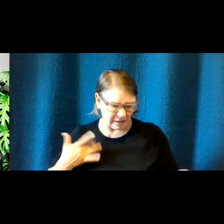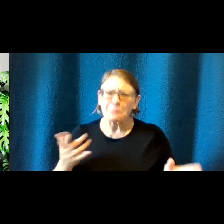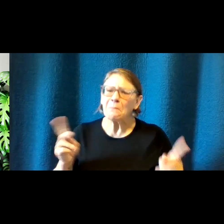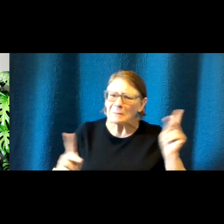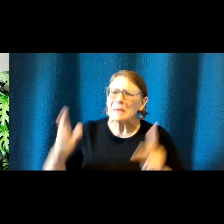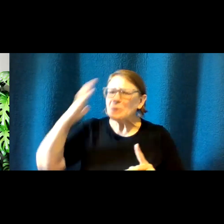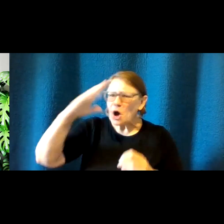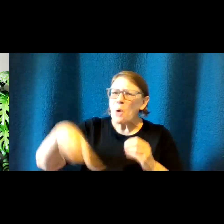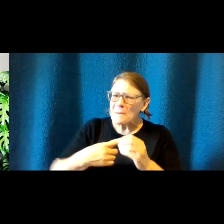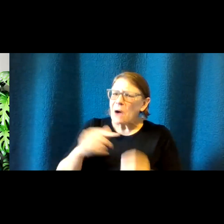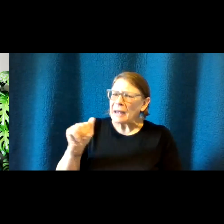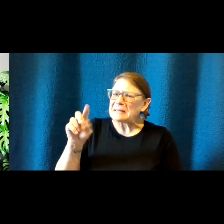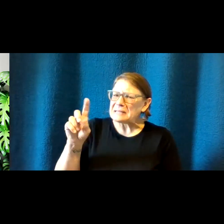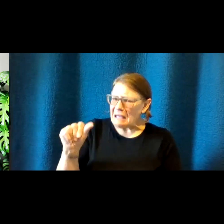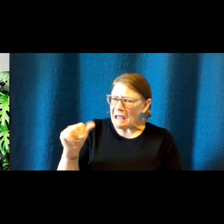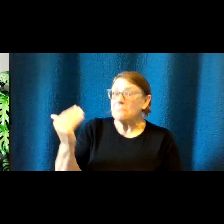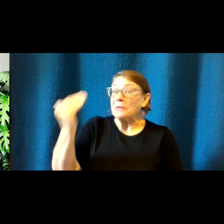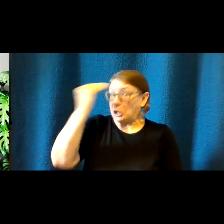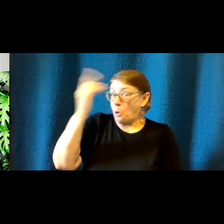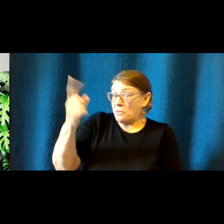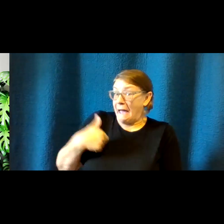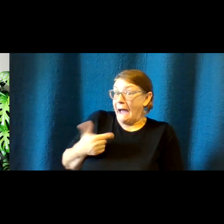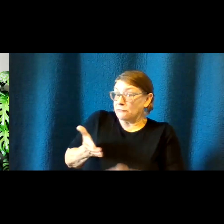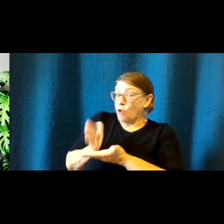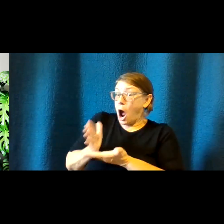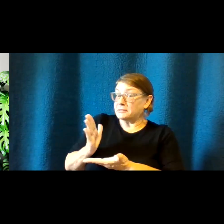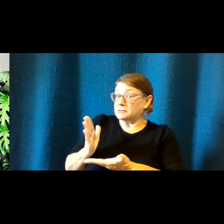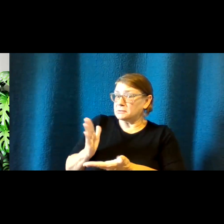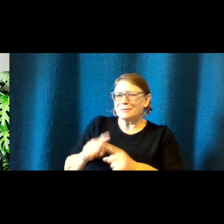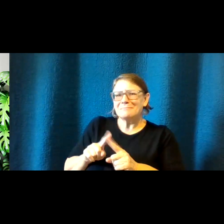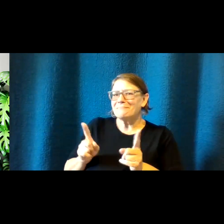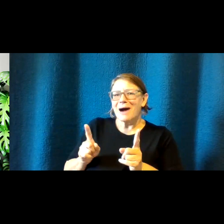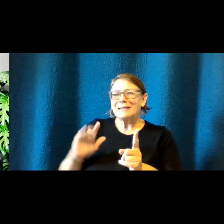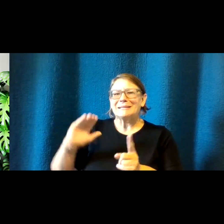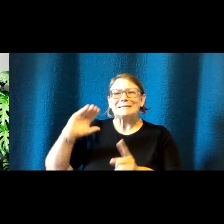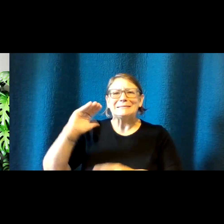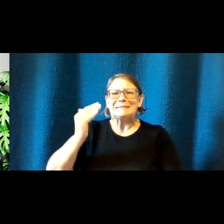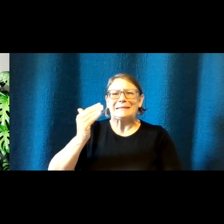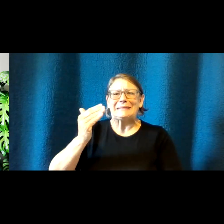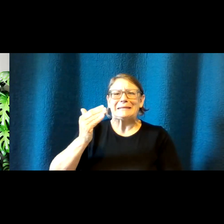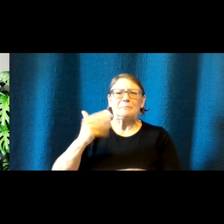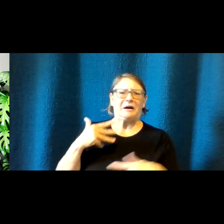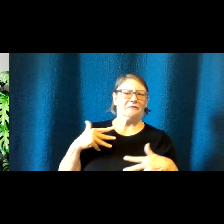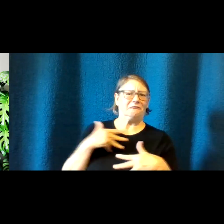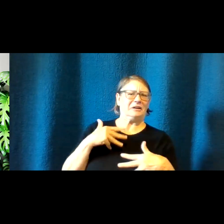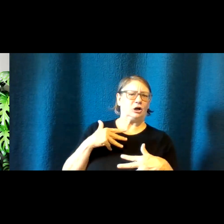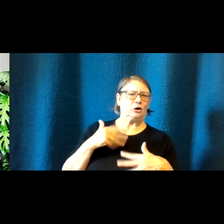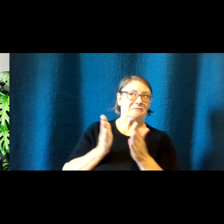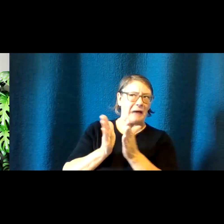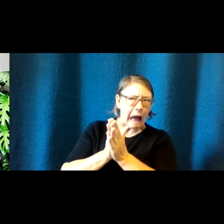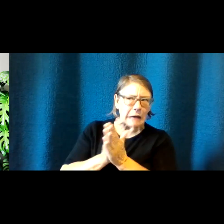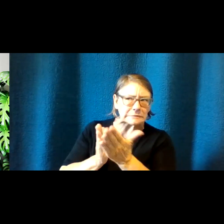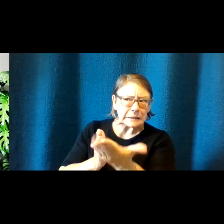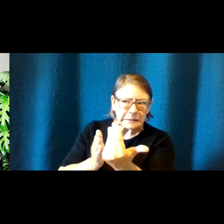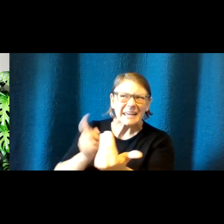the ADA and they know that they have their rights, it seemed to me that there was a fear of asking for